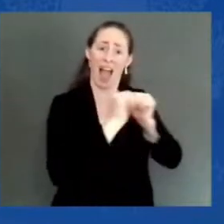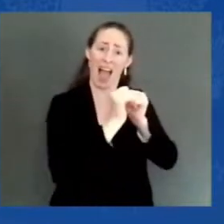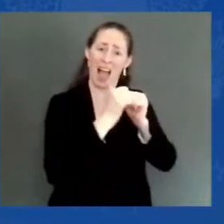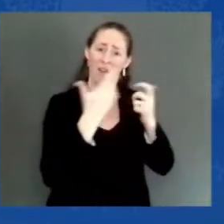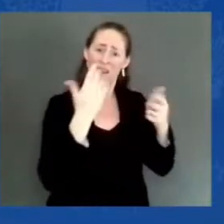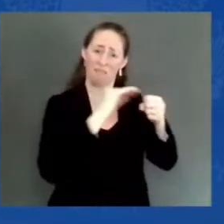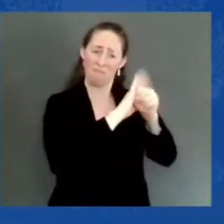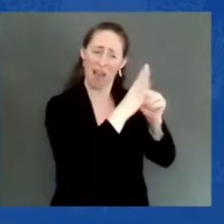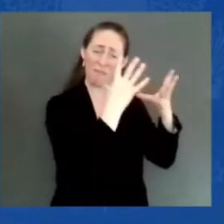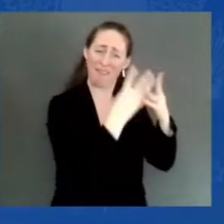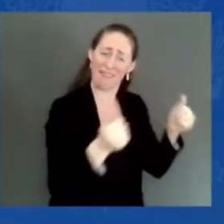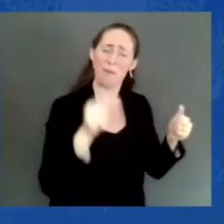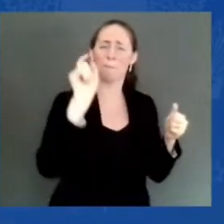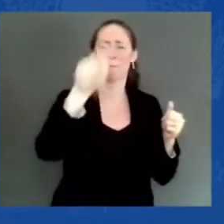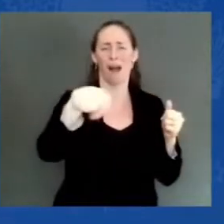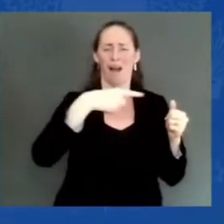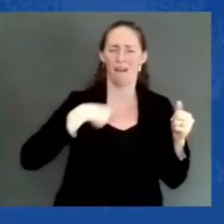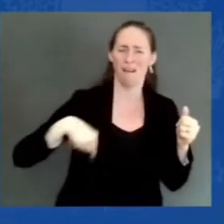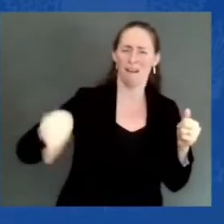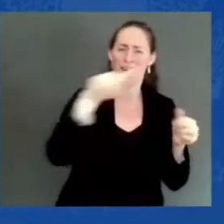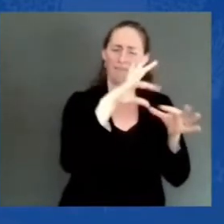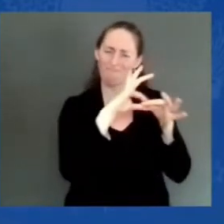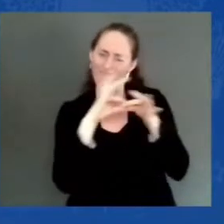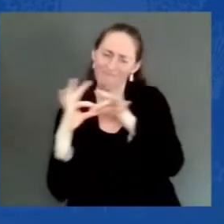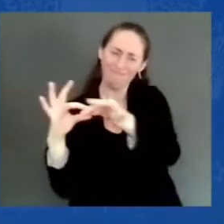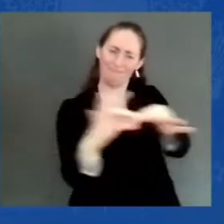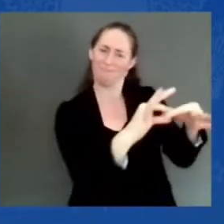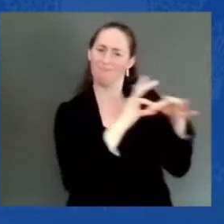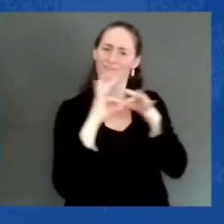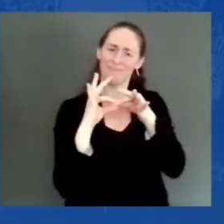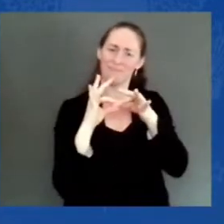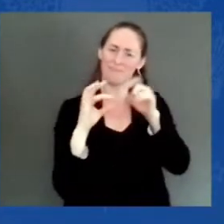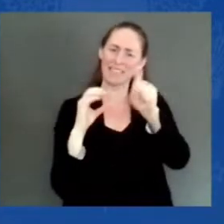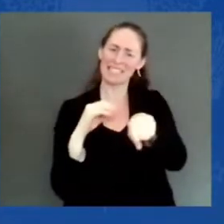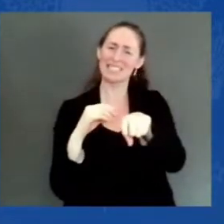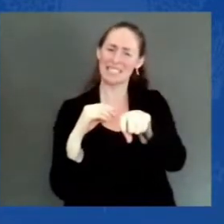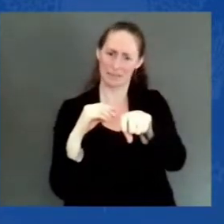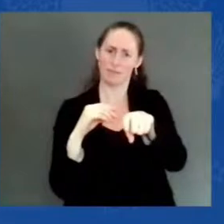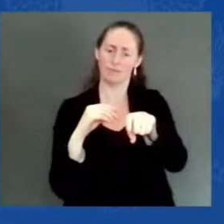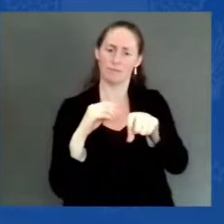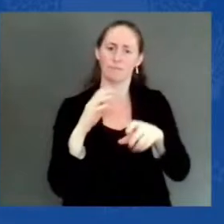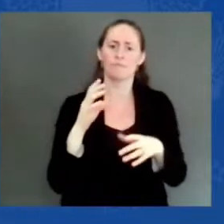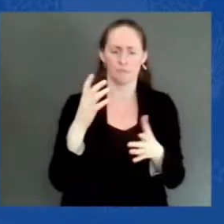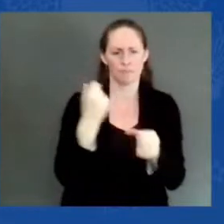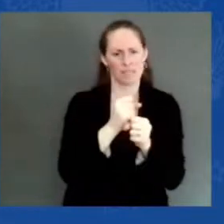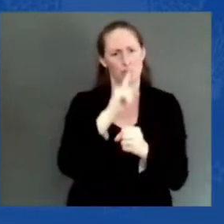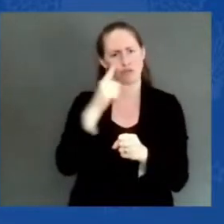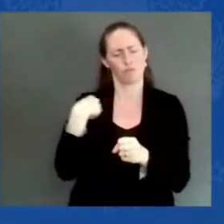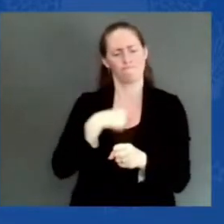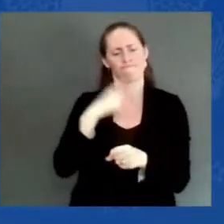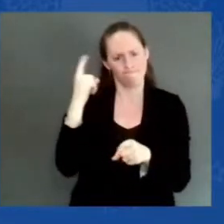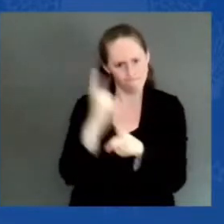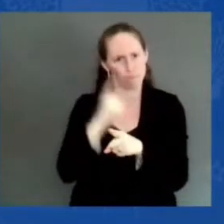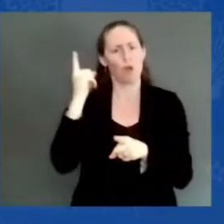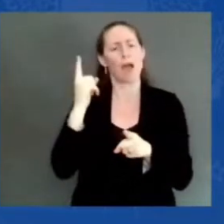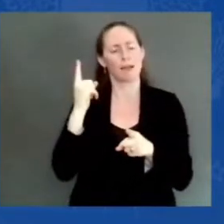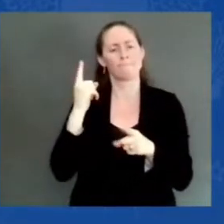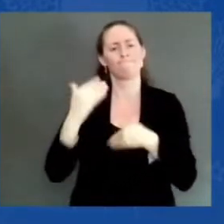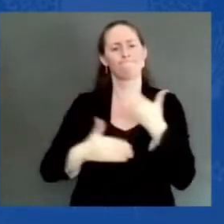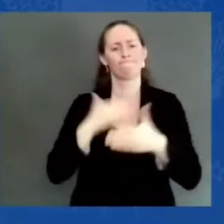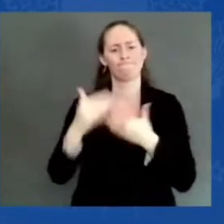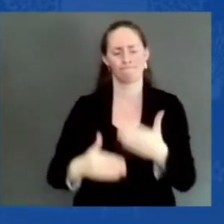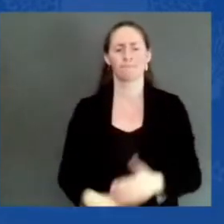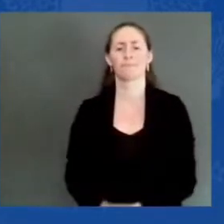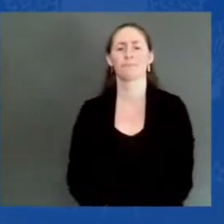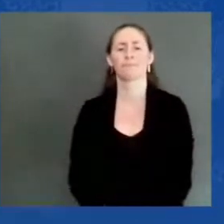those who are trying to do the right thing. Last week, I called school superintendents in Florida and